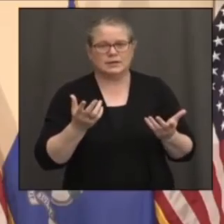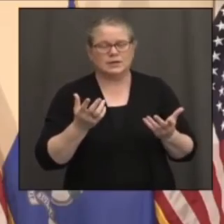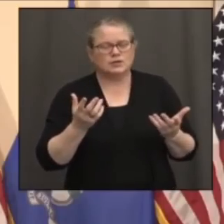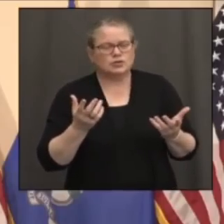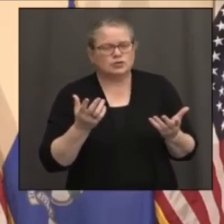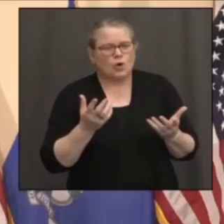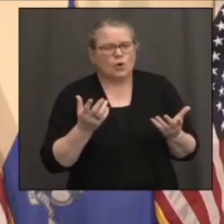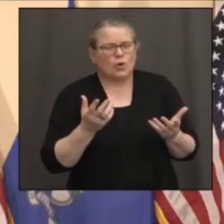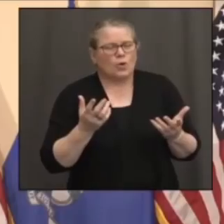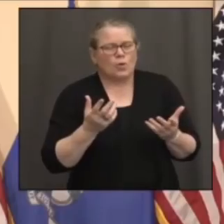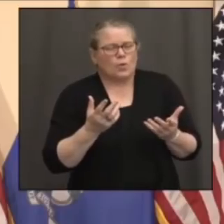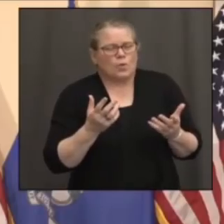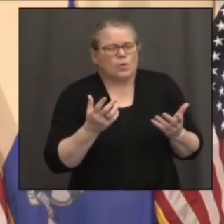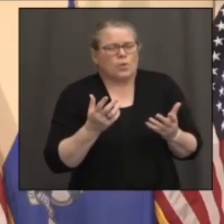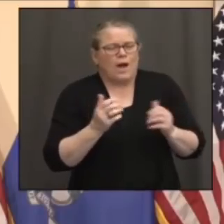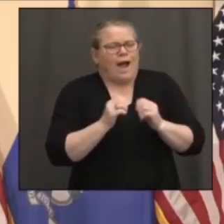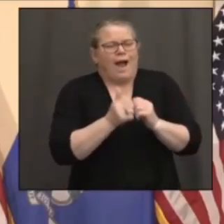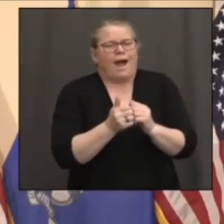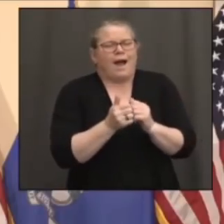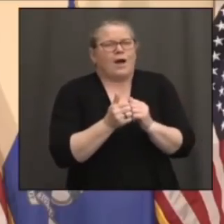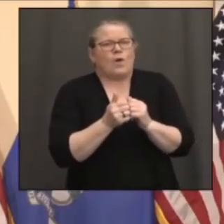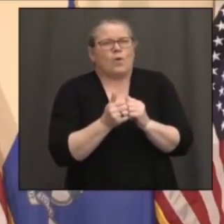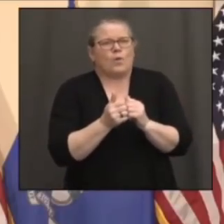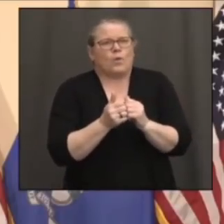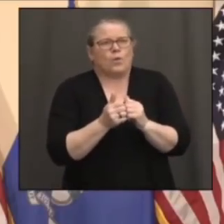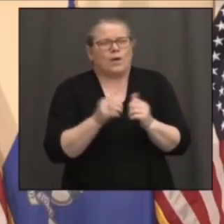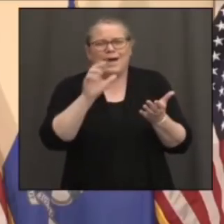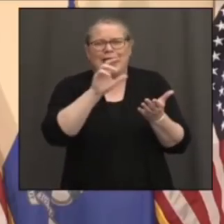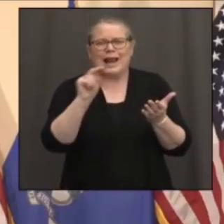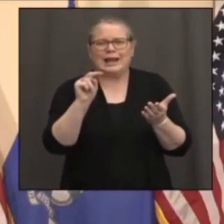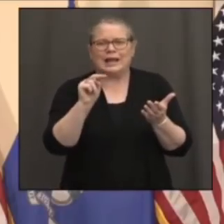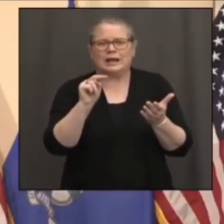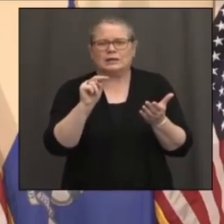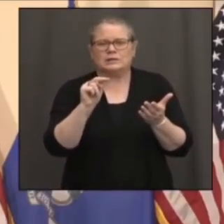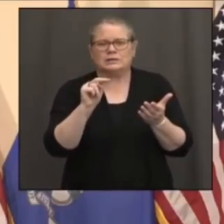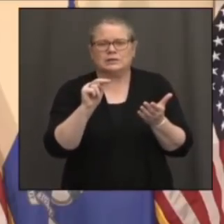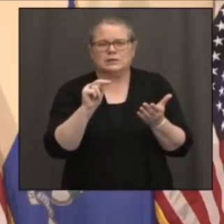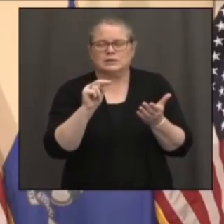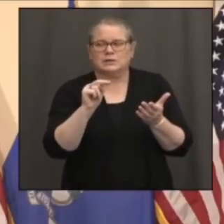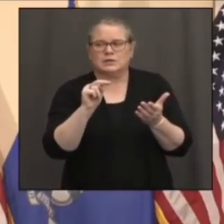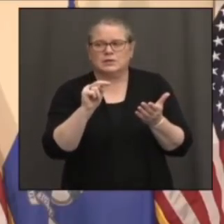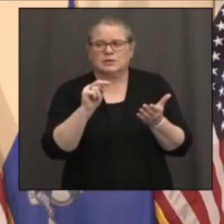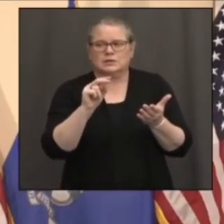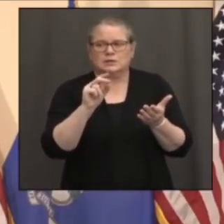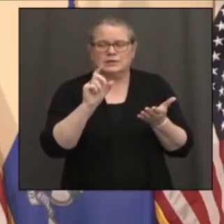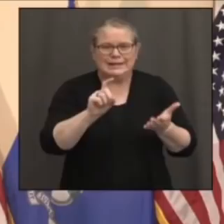So where do you think Connecticut is as far as needing to